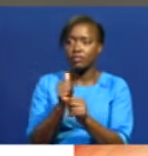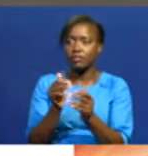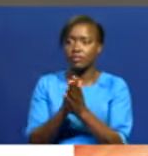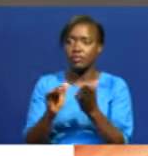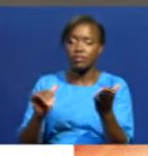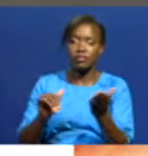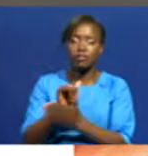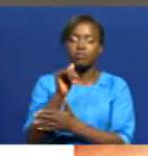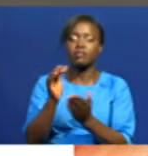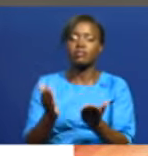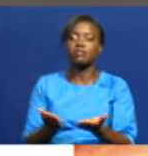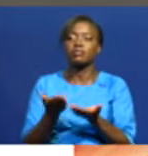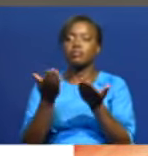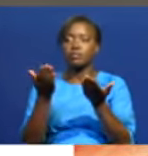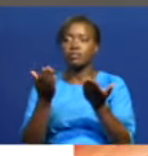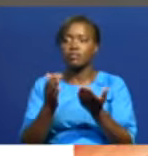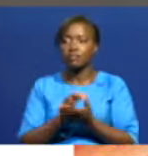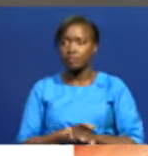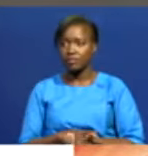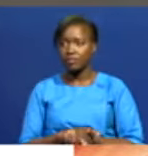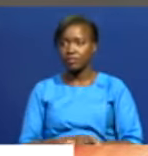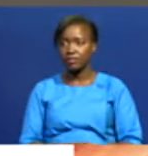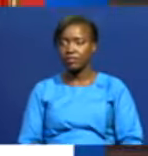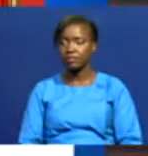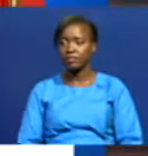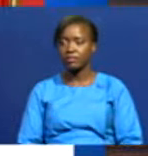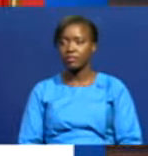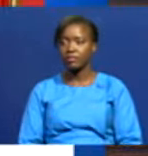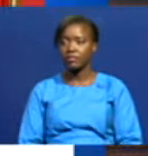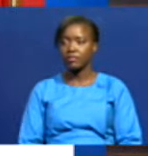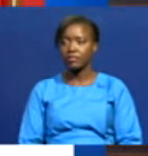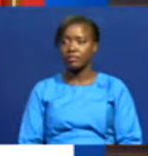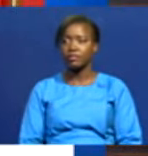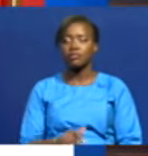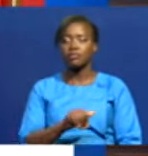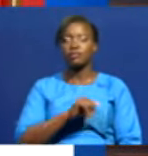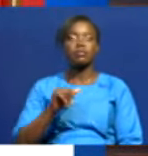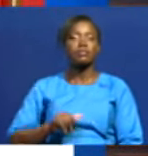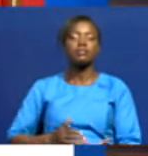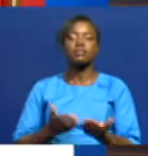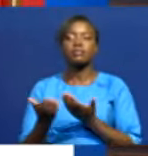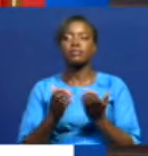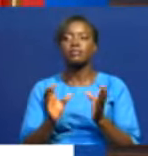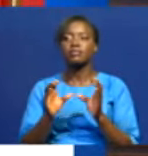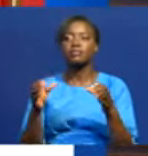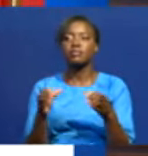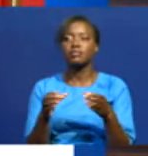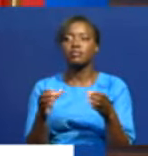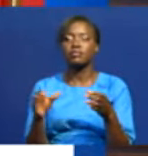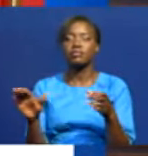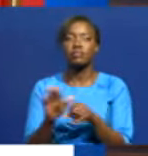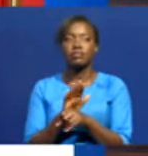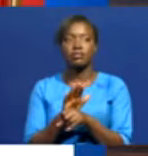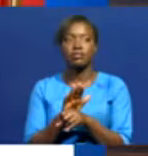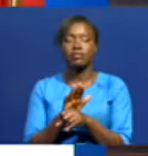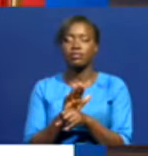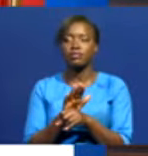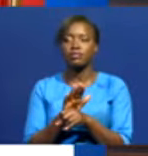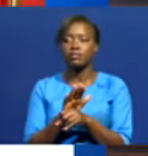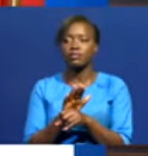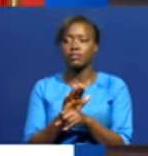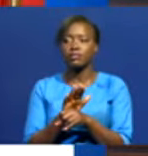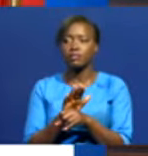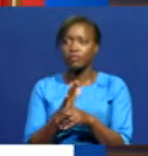airport modernization. Here, that China's business community is fully attuned